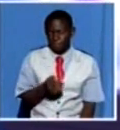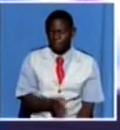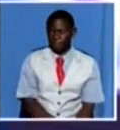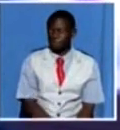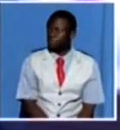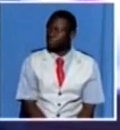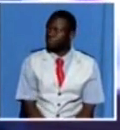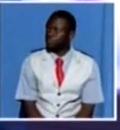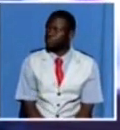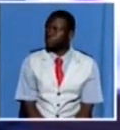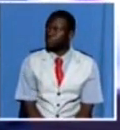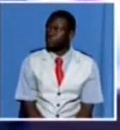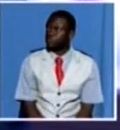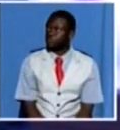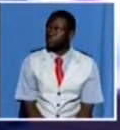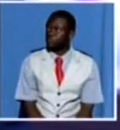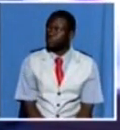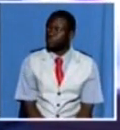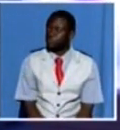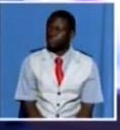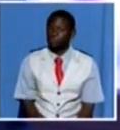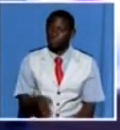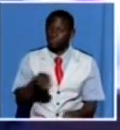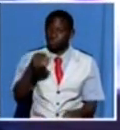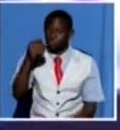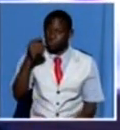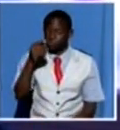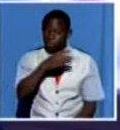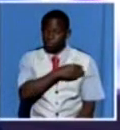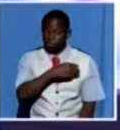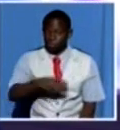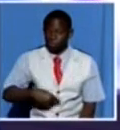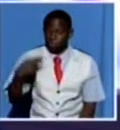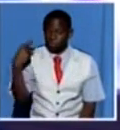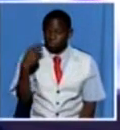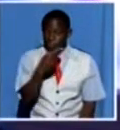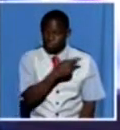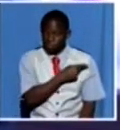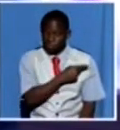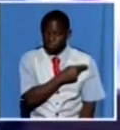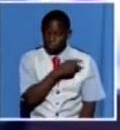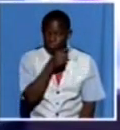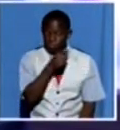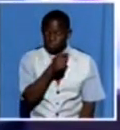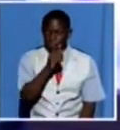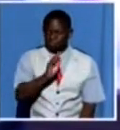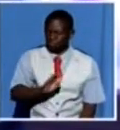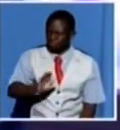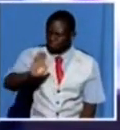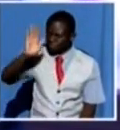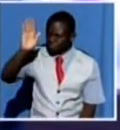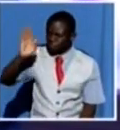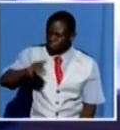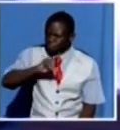necessitating government to respond is because members of parliament raised the point of order. And the speaker directed me, the